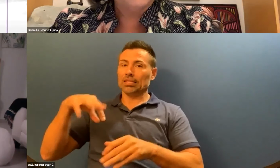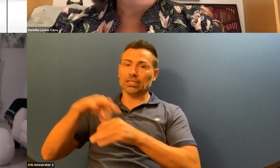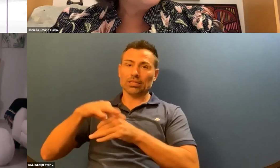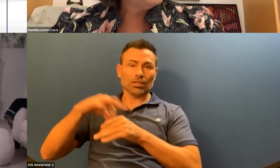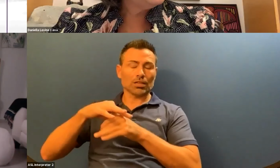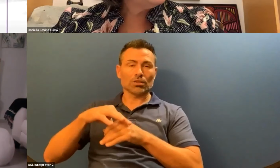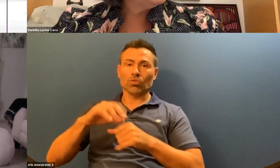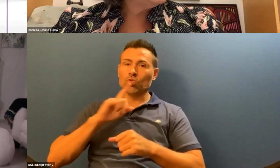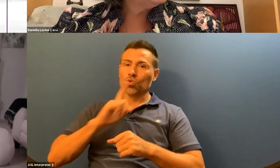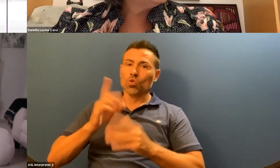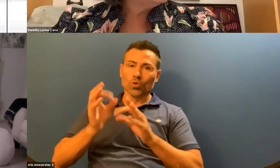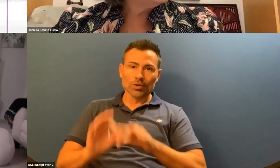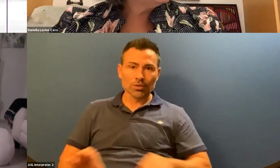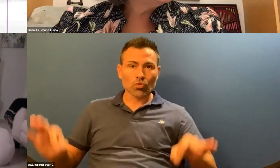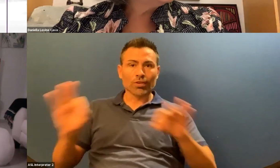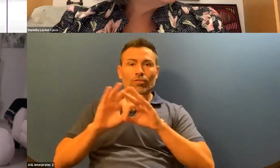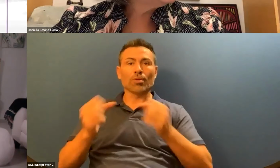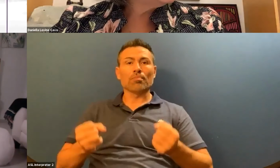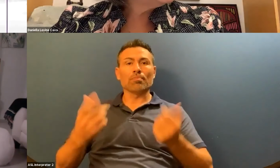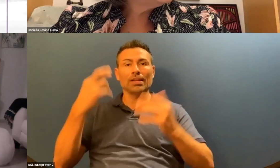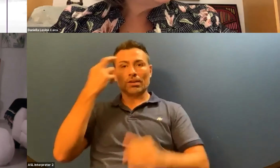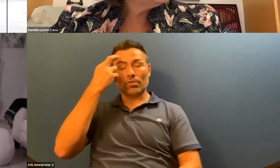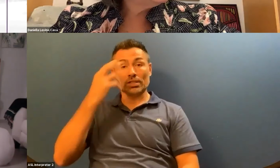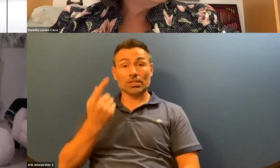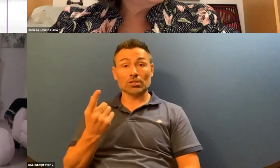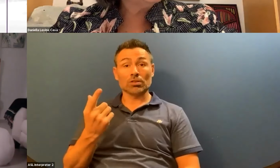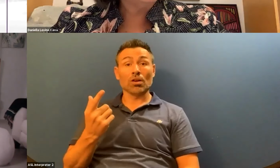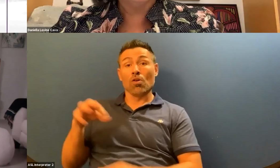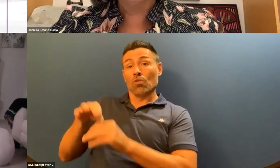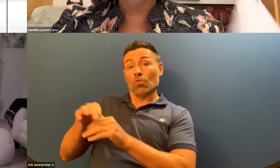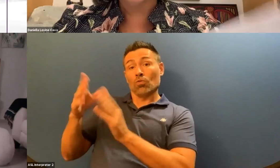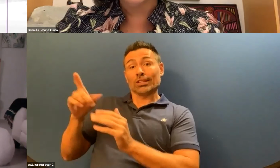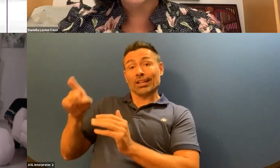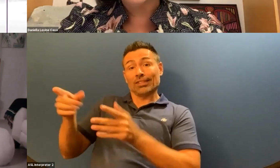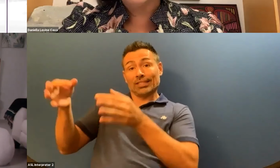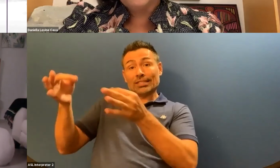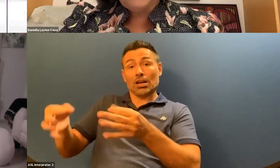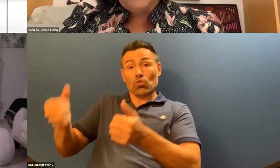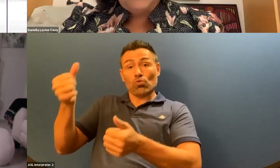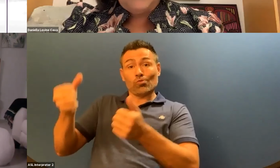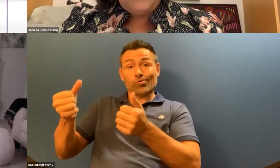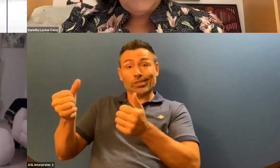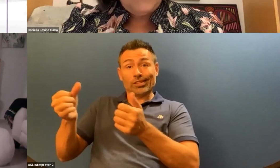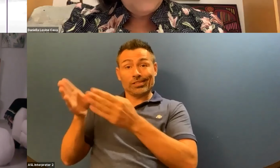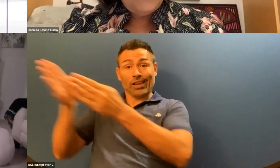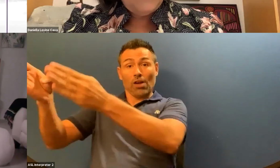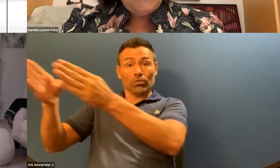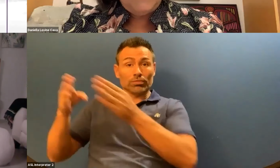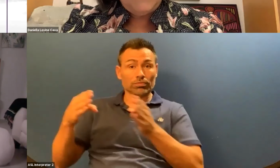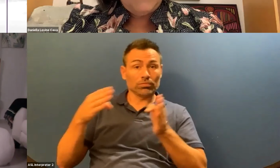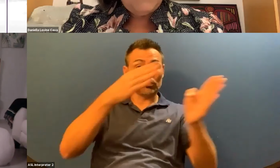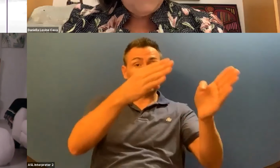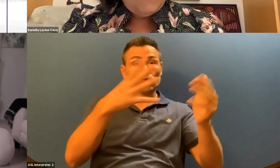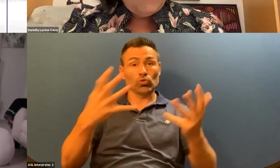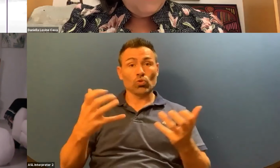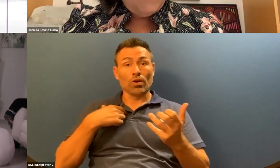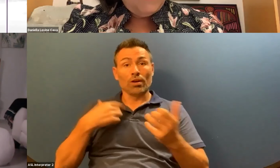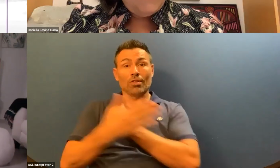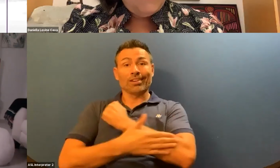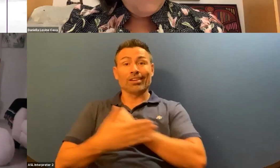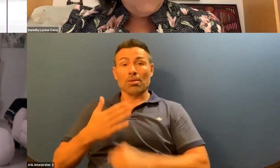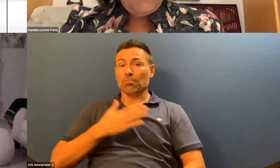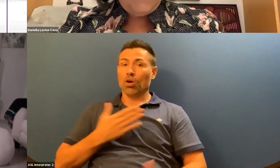important for many, many reasons. Voters are going to be asked to decide what direction do they want to have their county go in. My offer is very